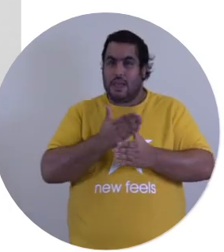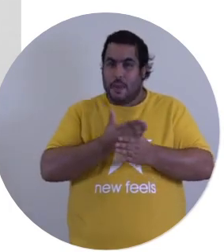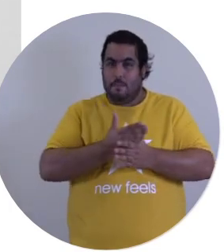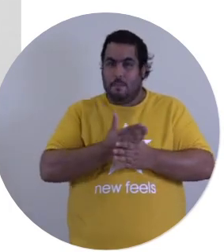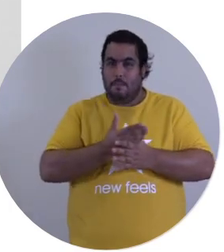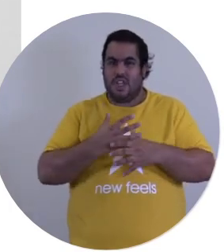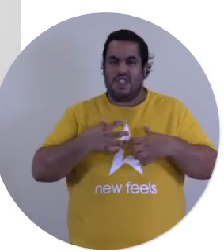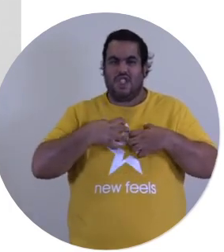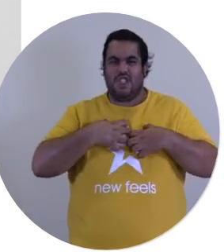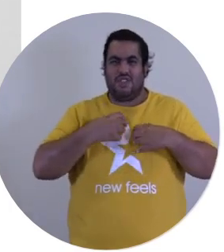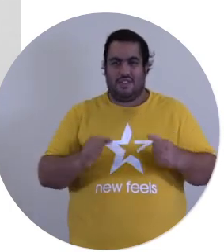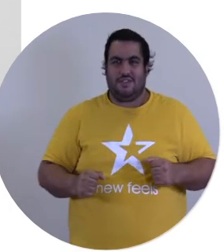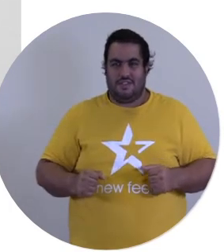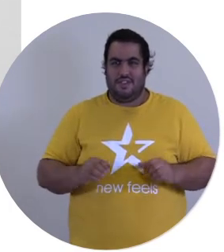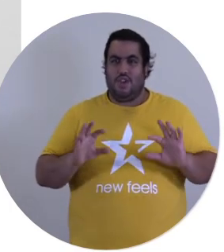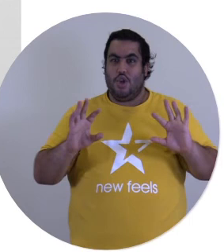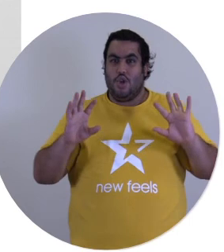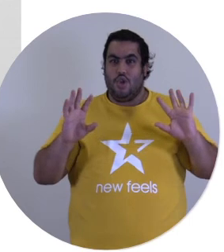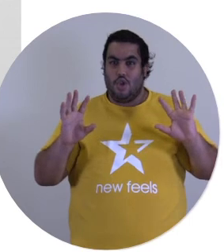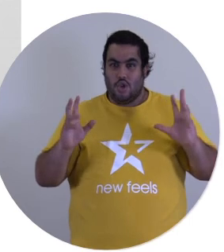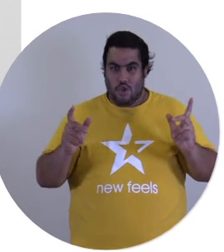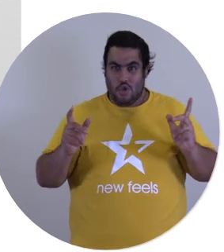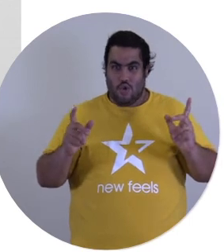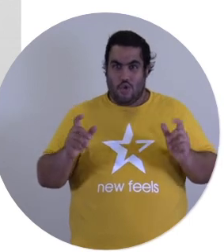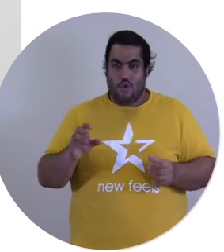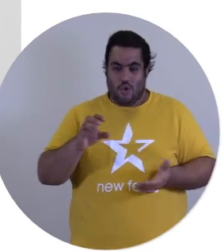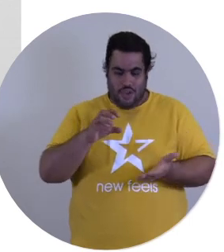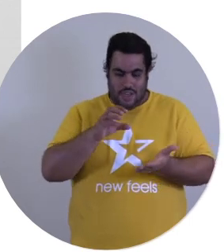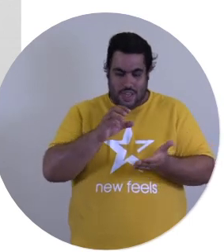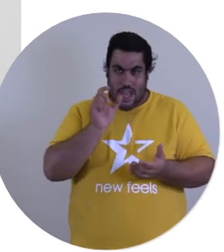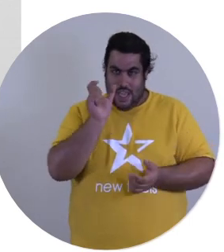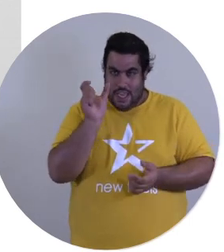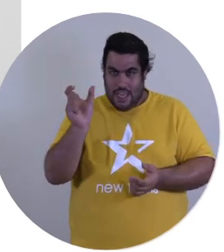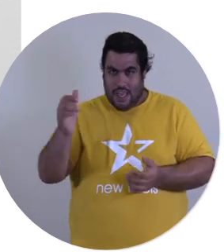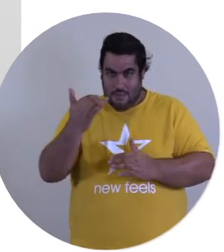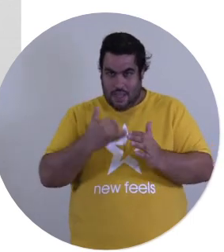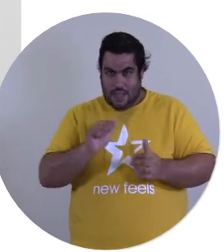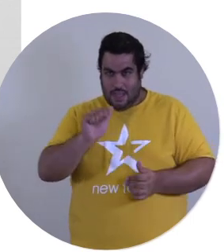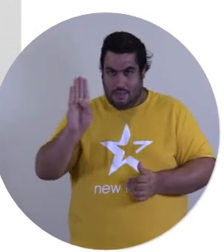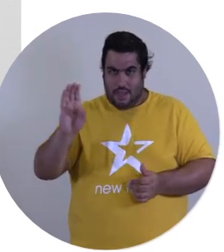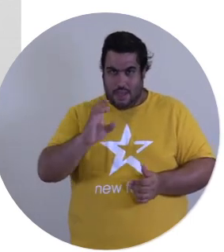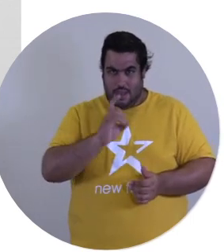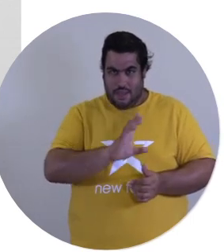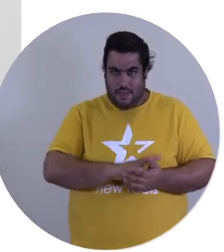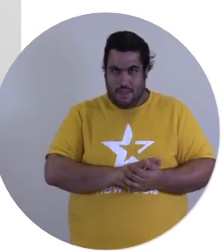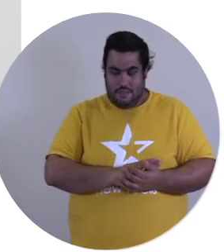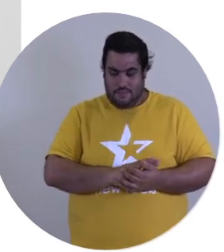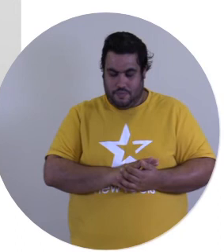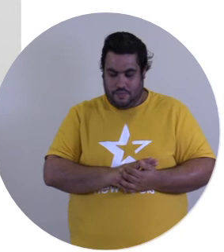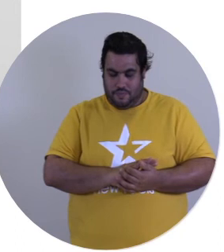almond. Almond is the tree that produces a flat, pale nut with brown